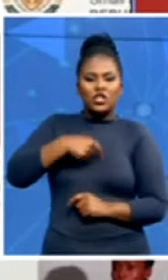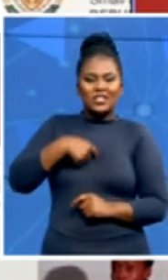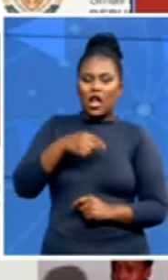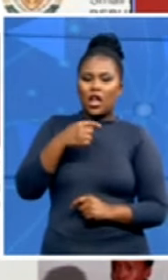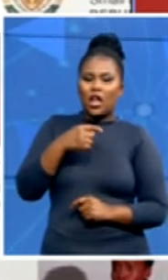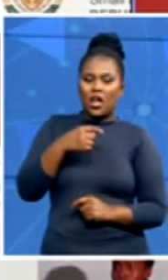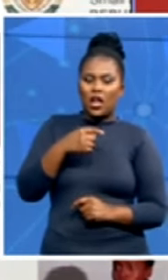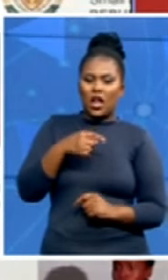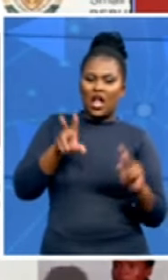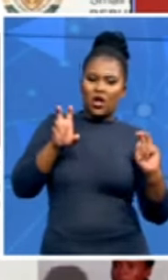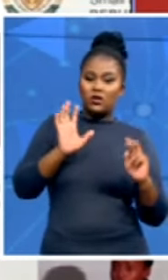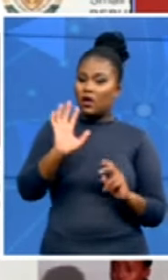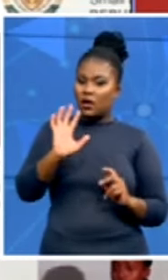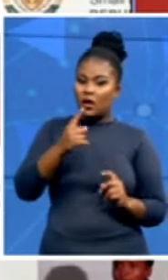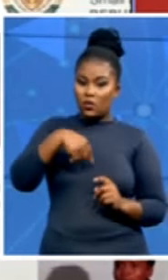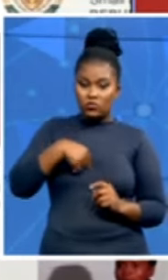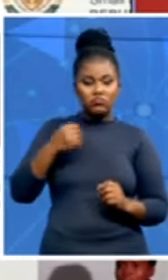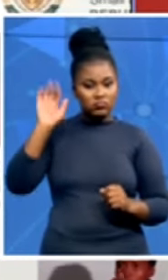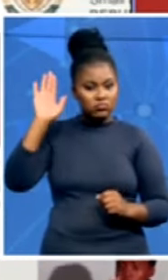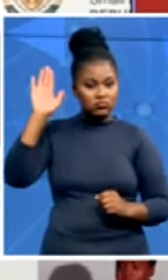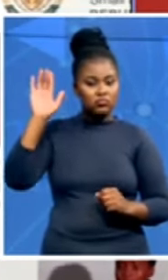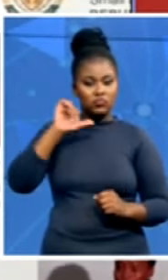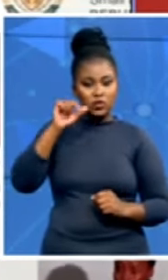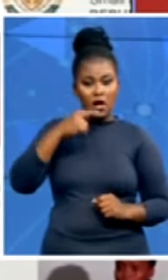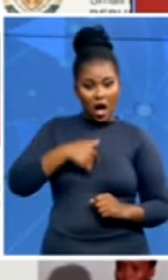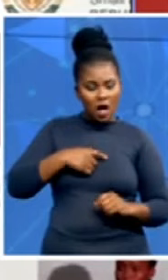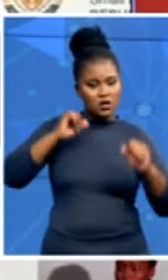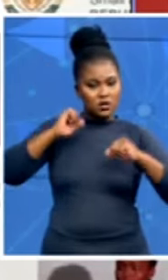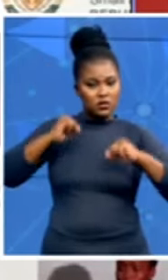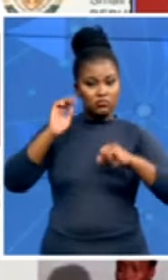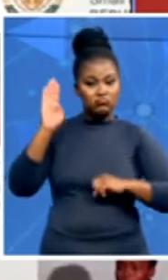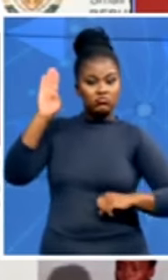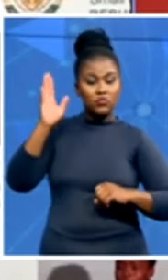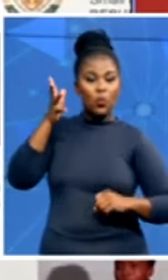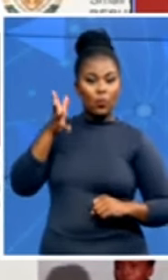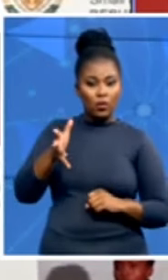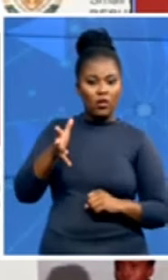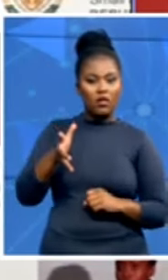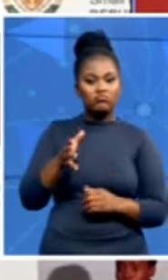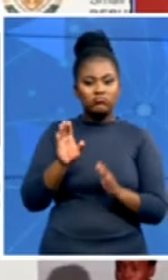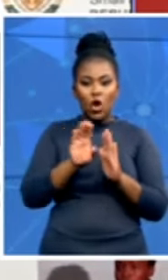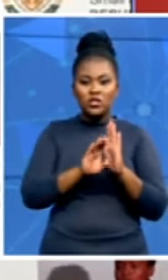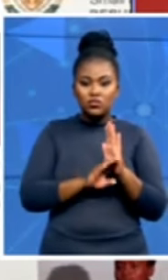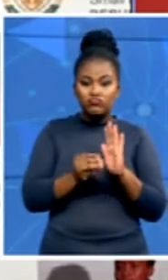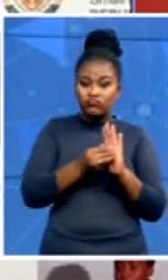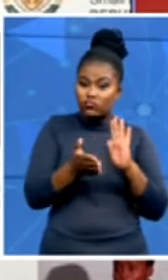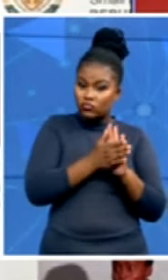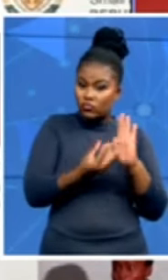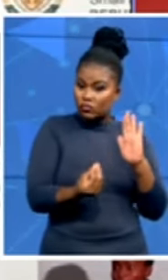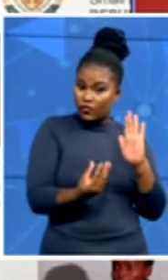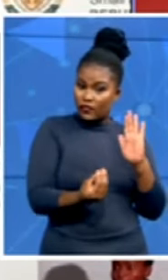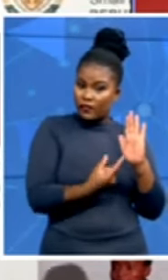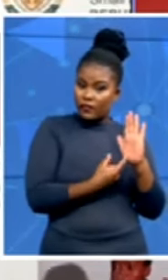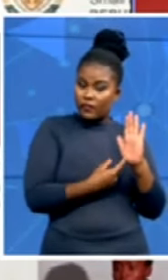sure that I fulfill that has been enshrined to me by the Constitution on the mandate of this department and the National Development